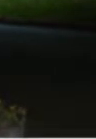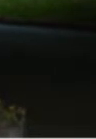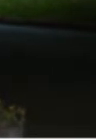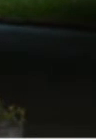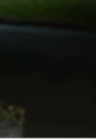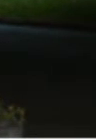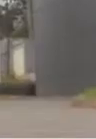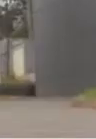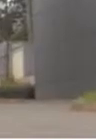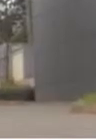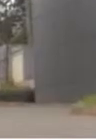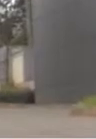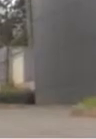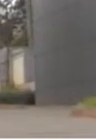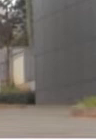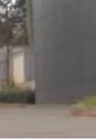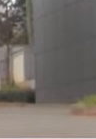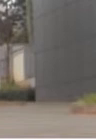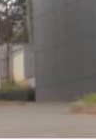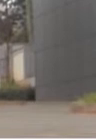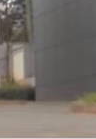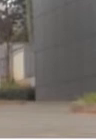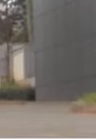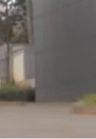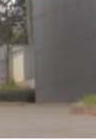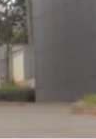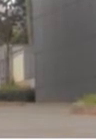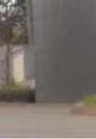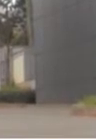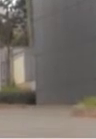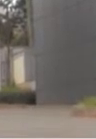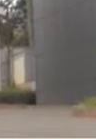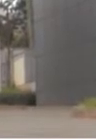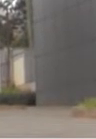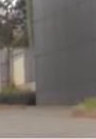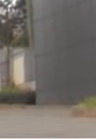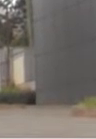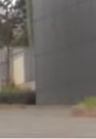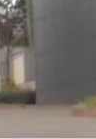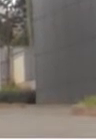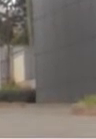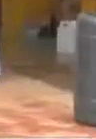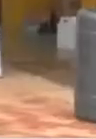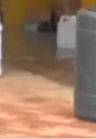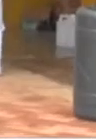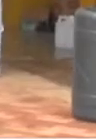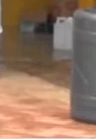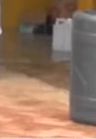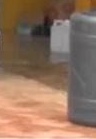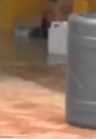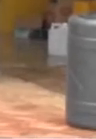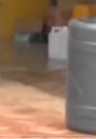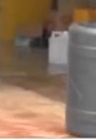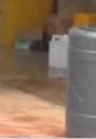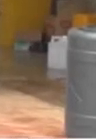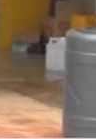process. Museveni, in his State of the Nation address this evening, began by appreciating health workers who he said have been